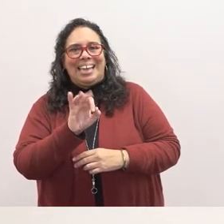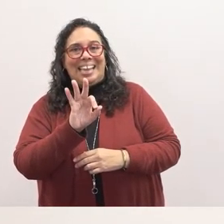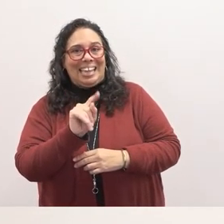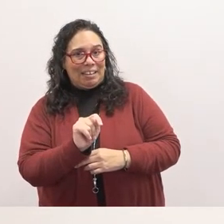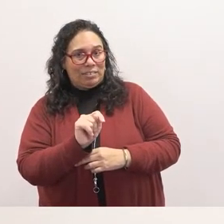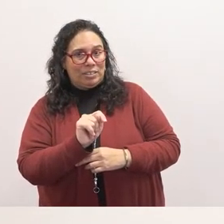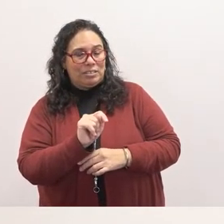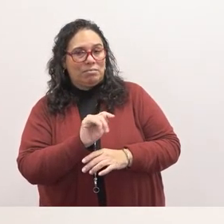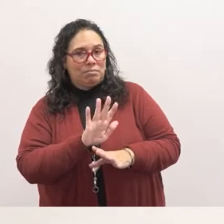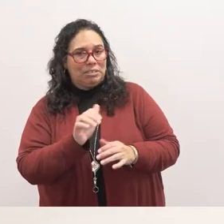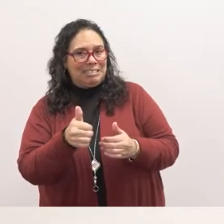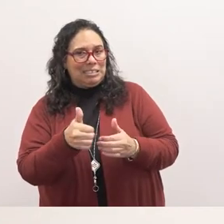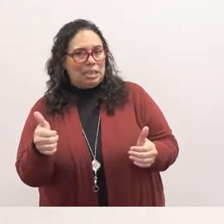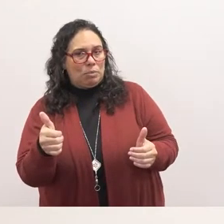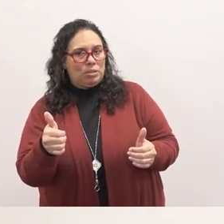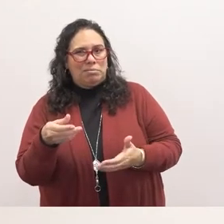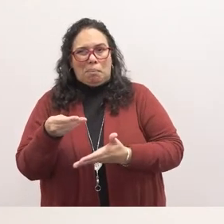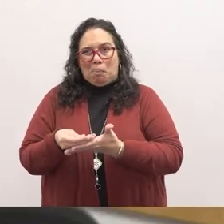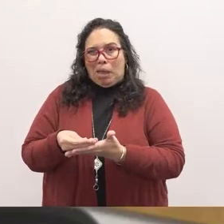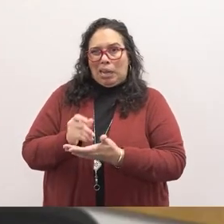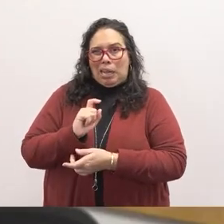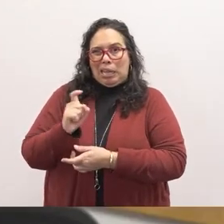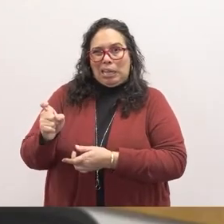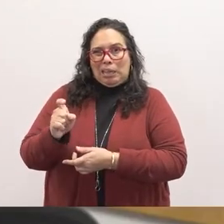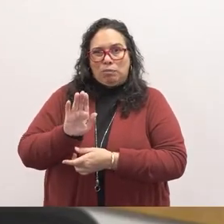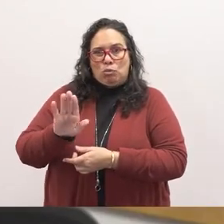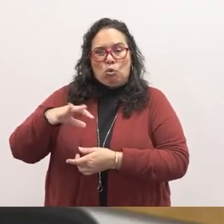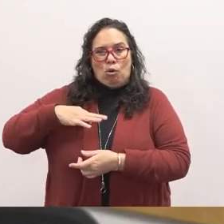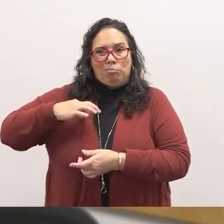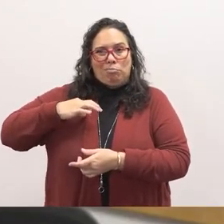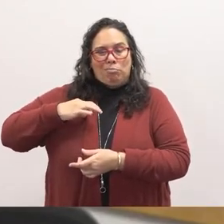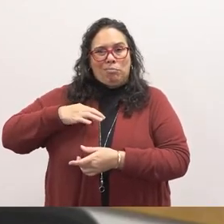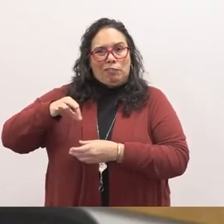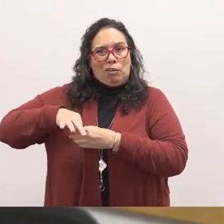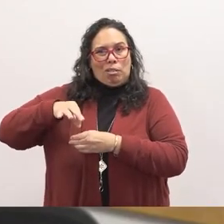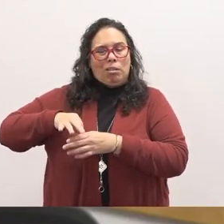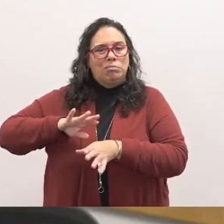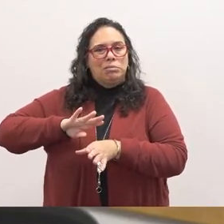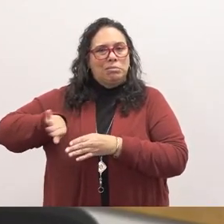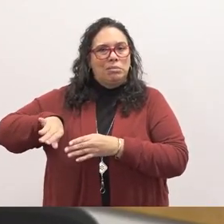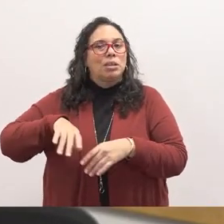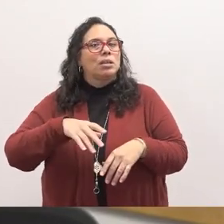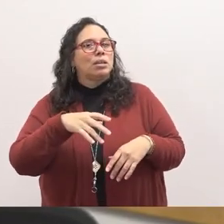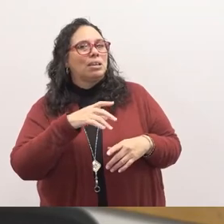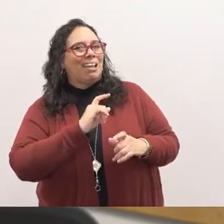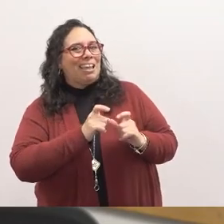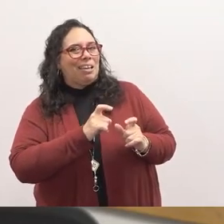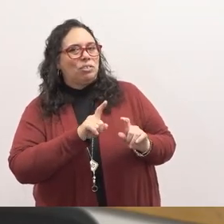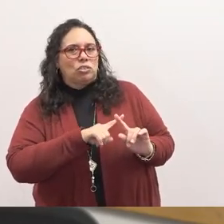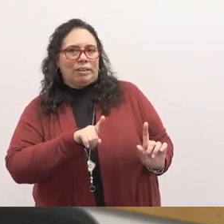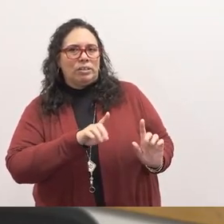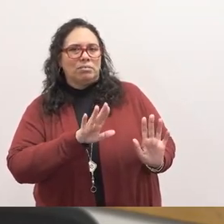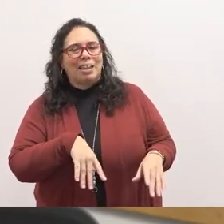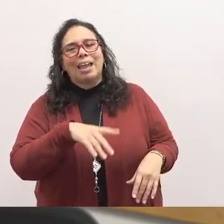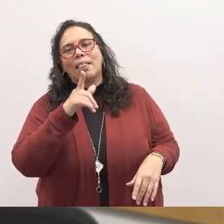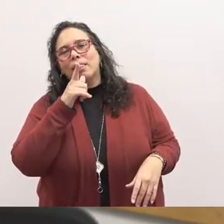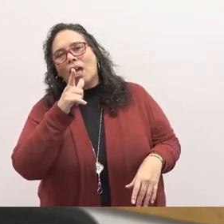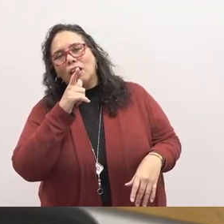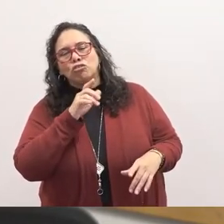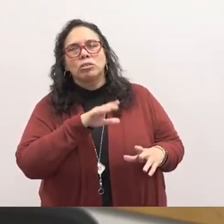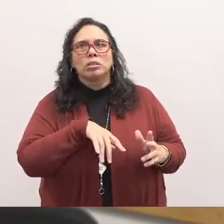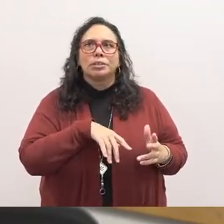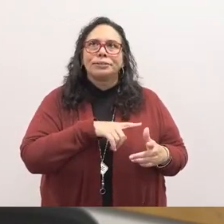talking outside of the campaign realm. Okay. For gifts. Yeah. We're talking about lunches, we're talking